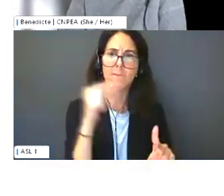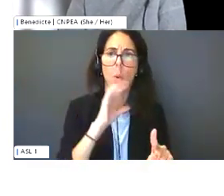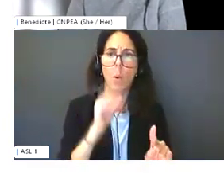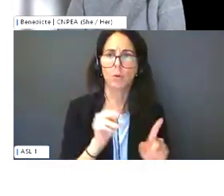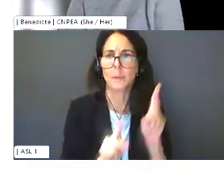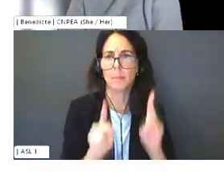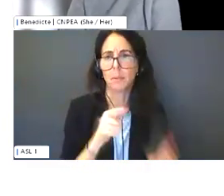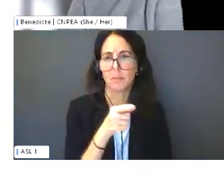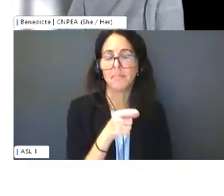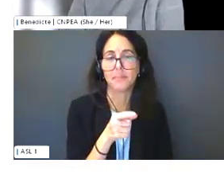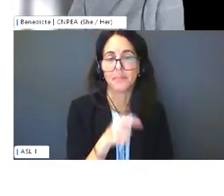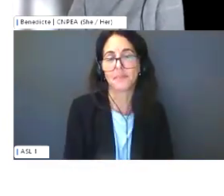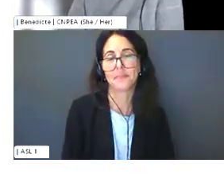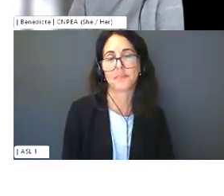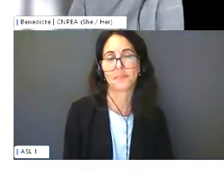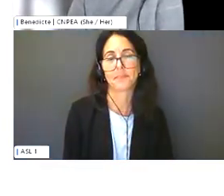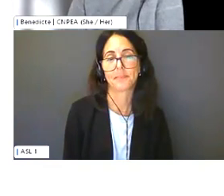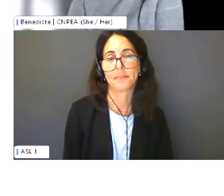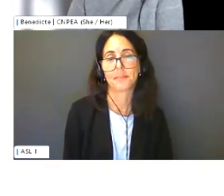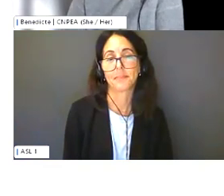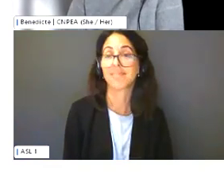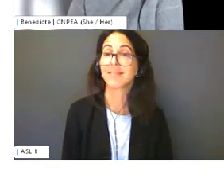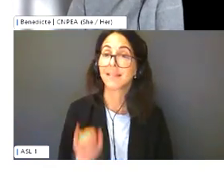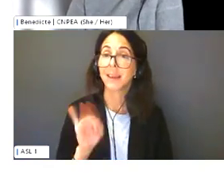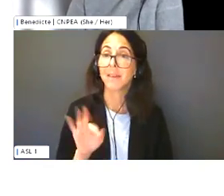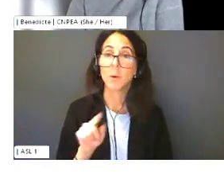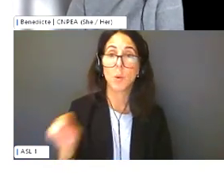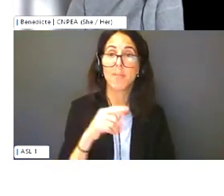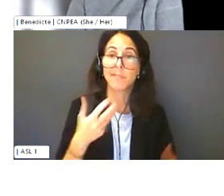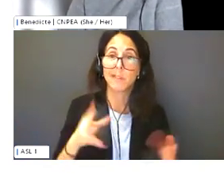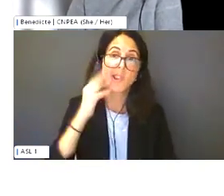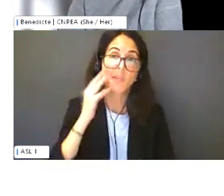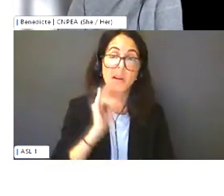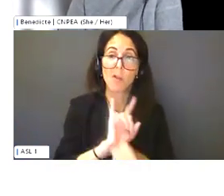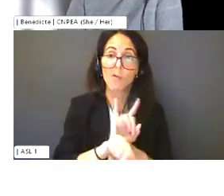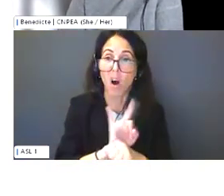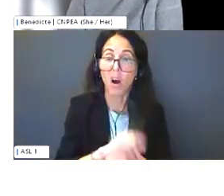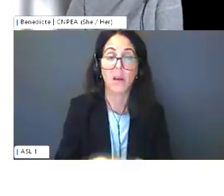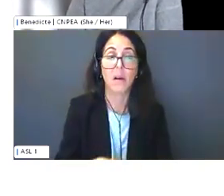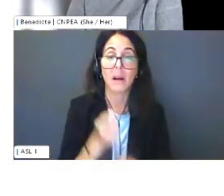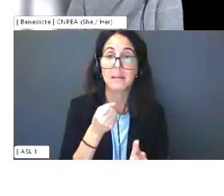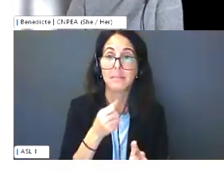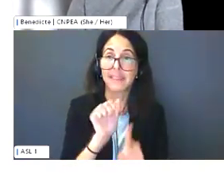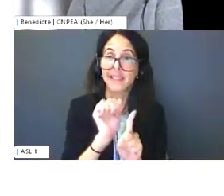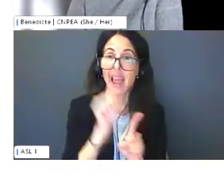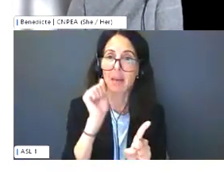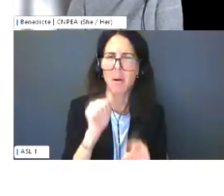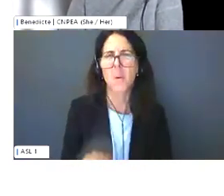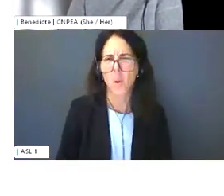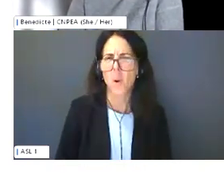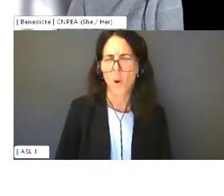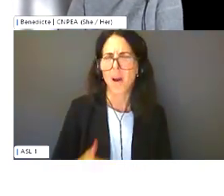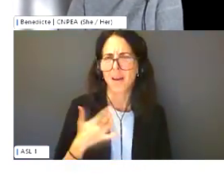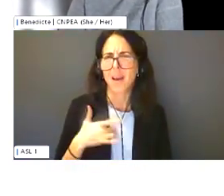people particularly. If you have been a victim of fraud and scam, it can be also very isolating and you can feel very